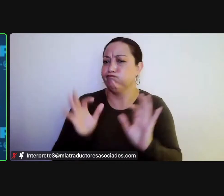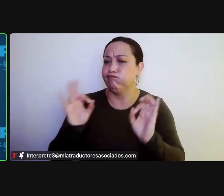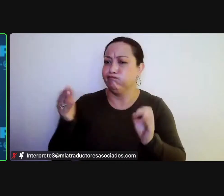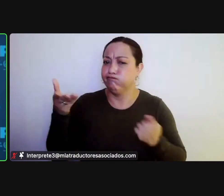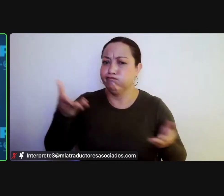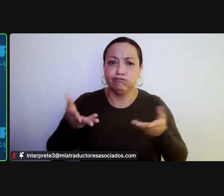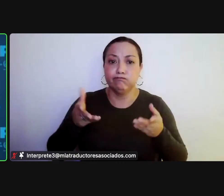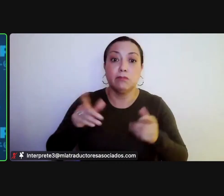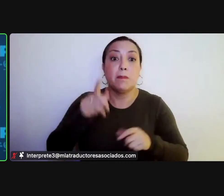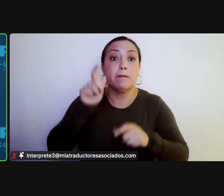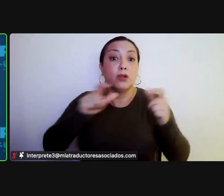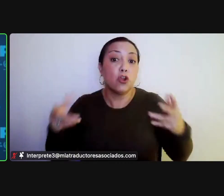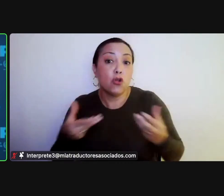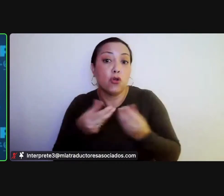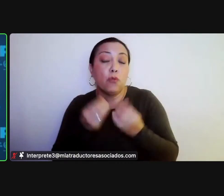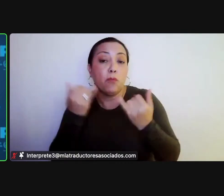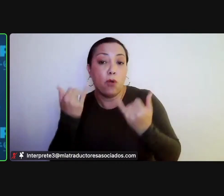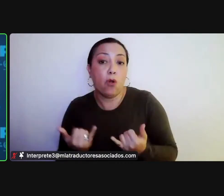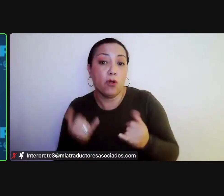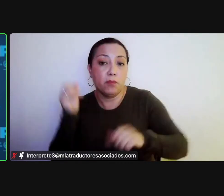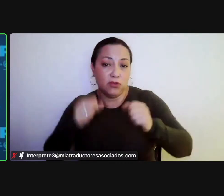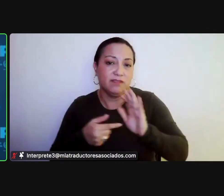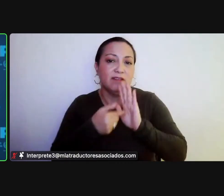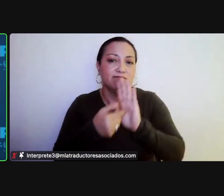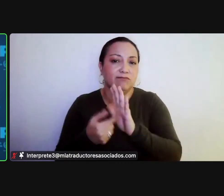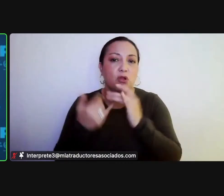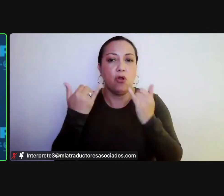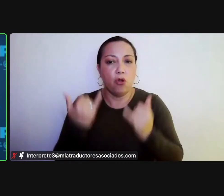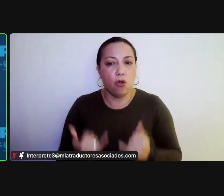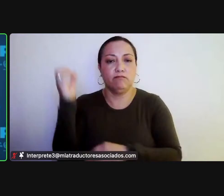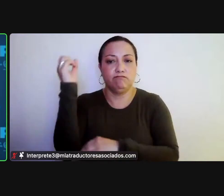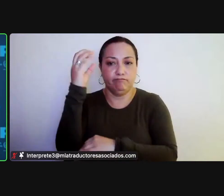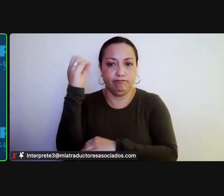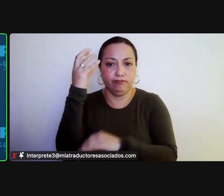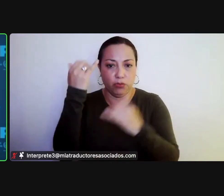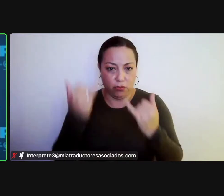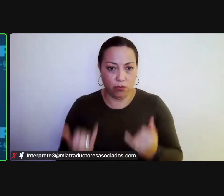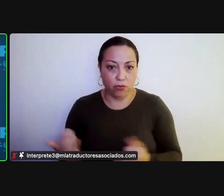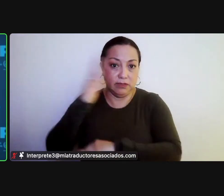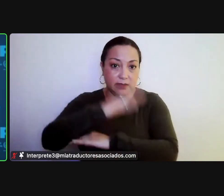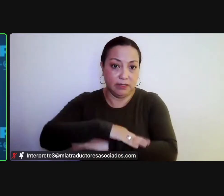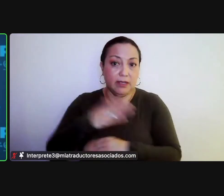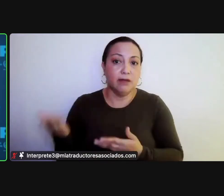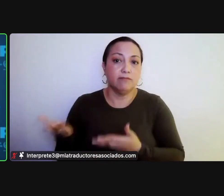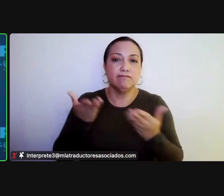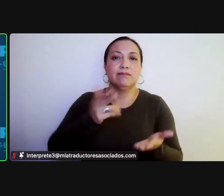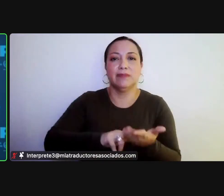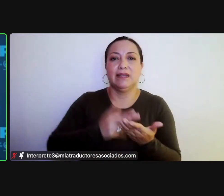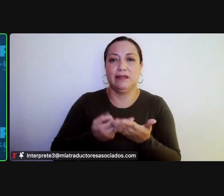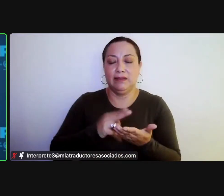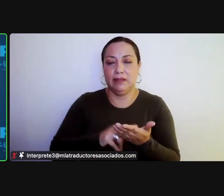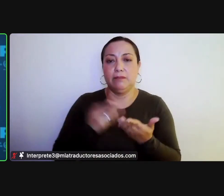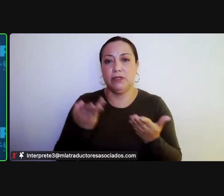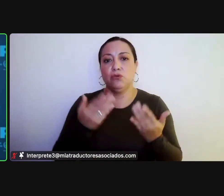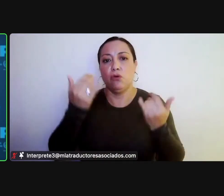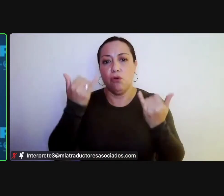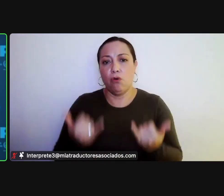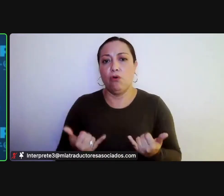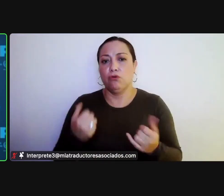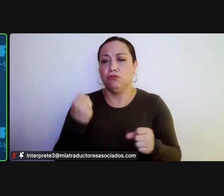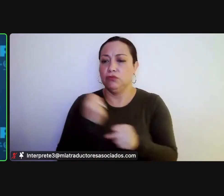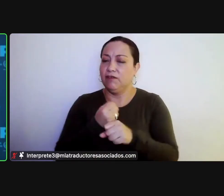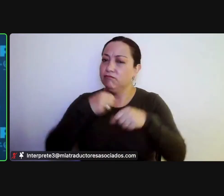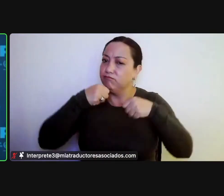extraordinary contribution, the whole team that made this seminar possible today, our interpreters that have had